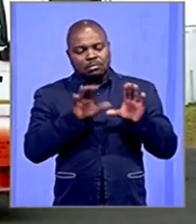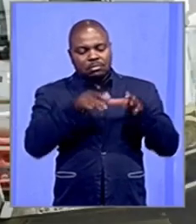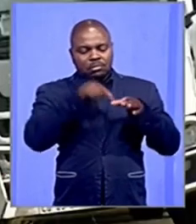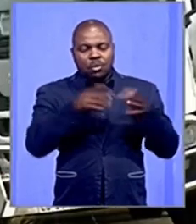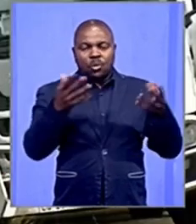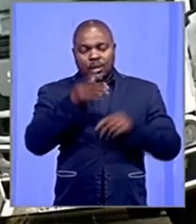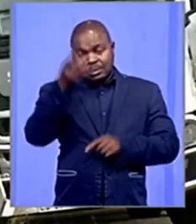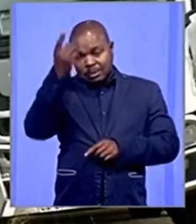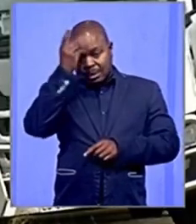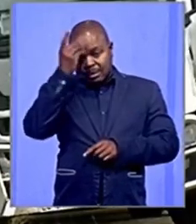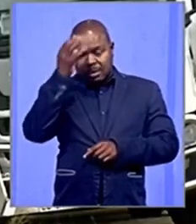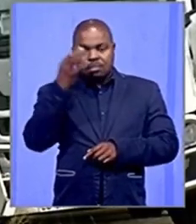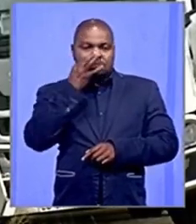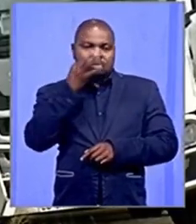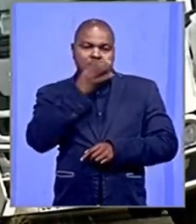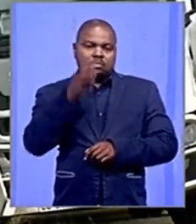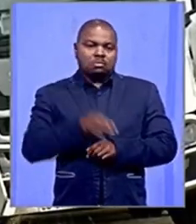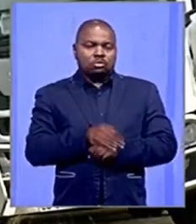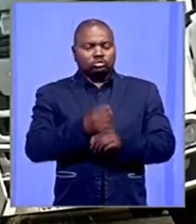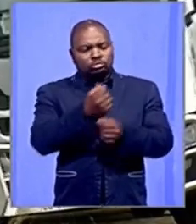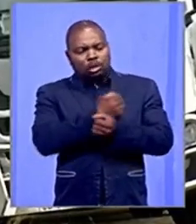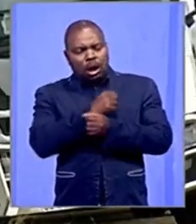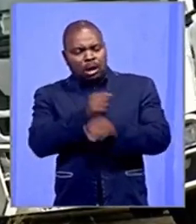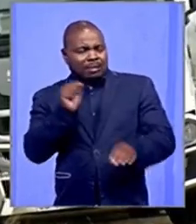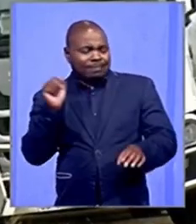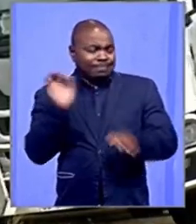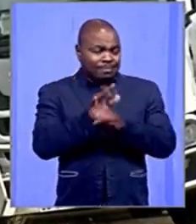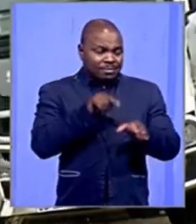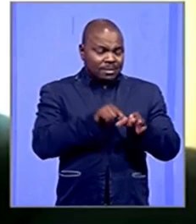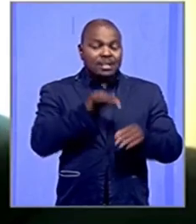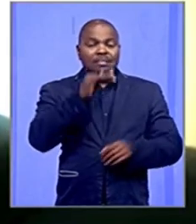re ditlhaselo tsena tsa dilori di ama moruo wa naga